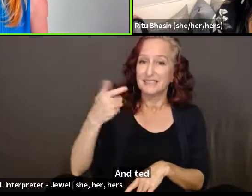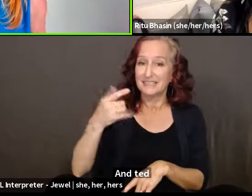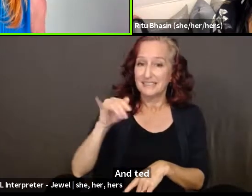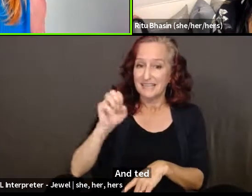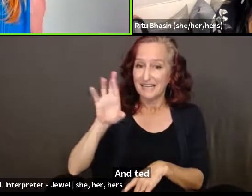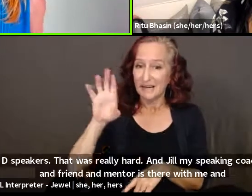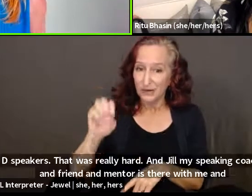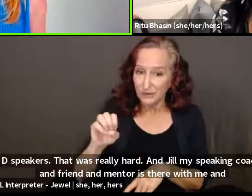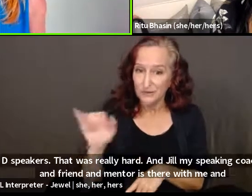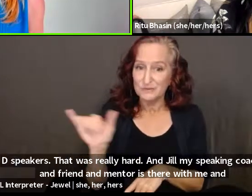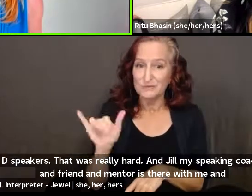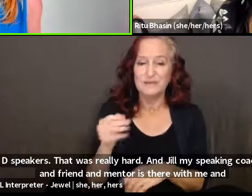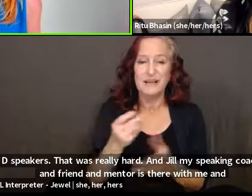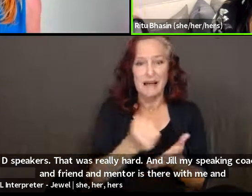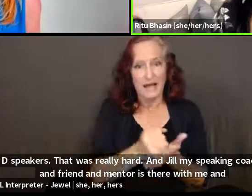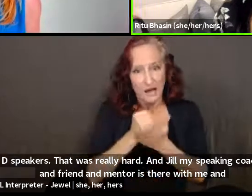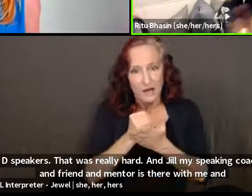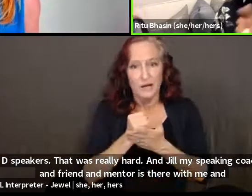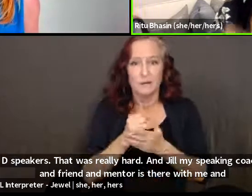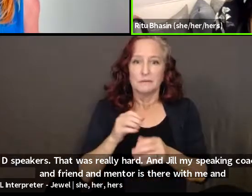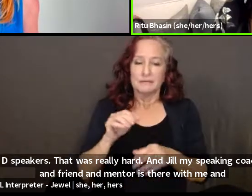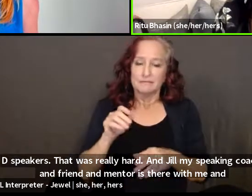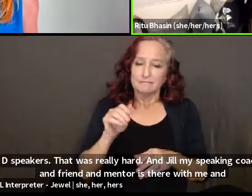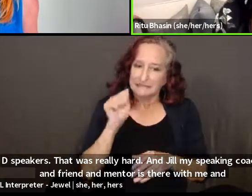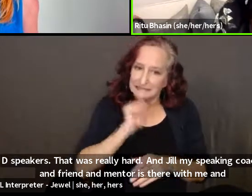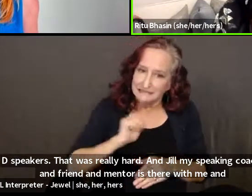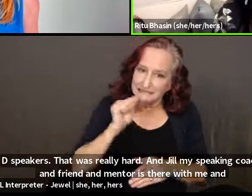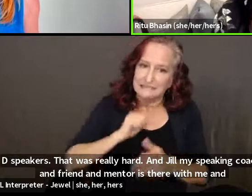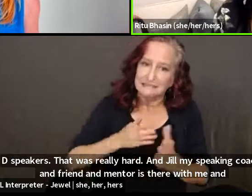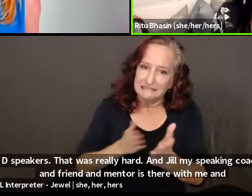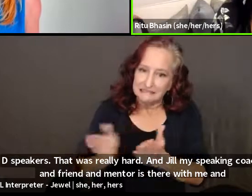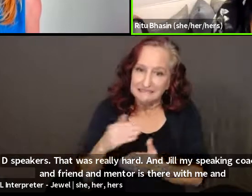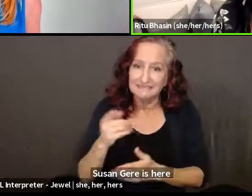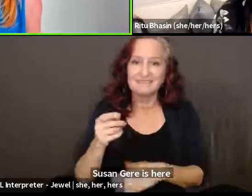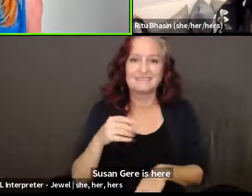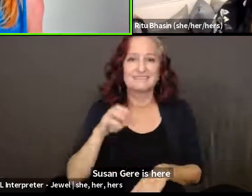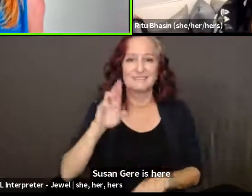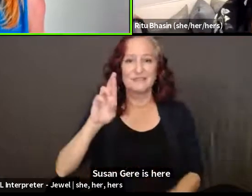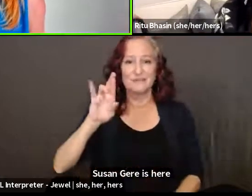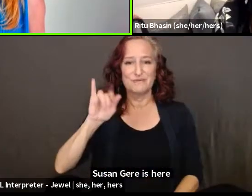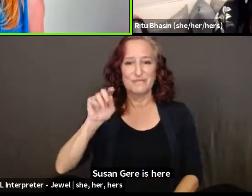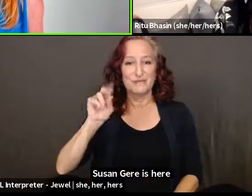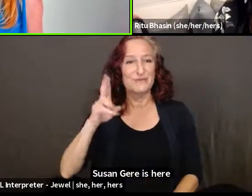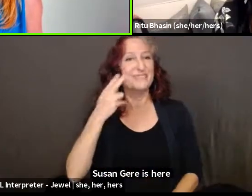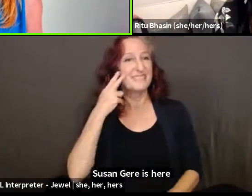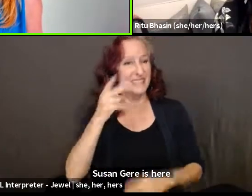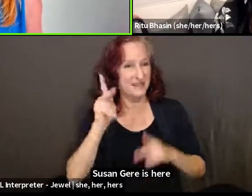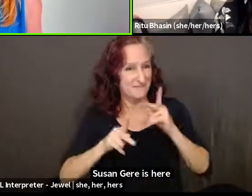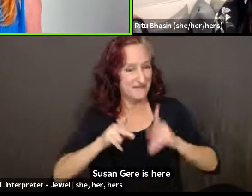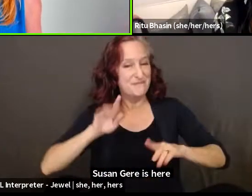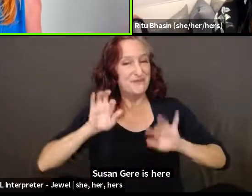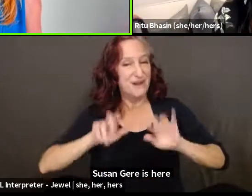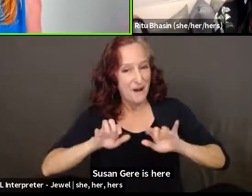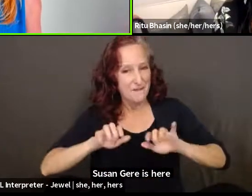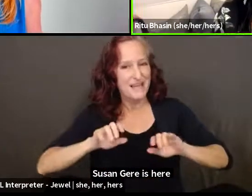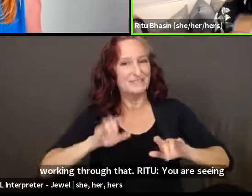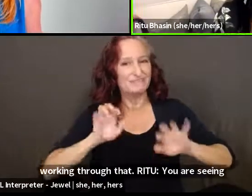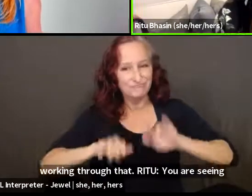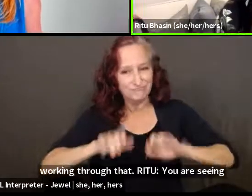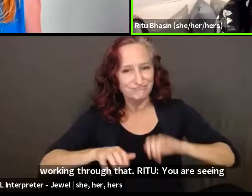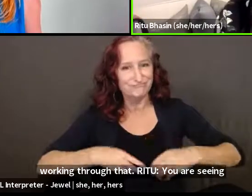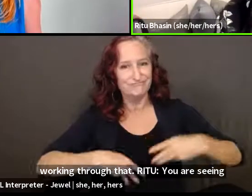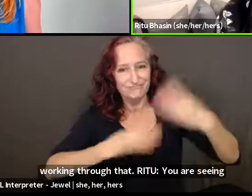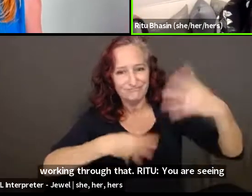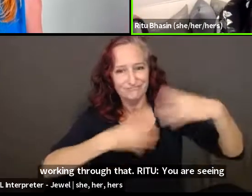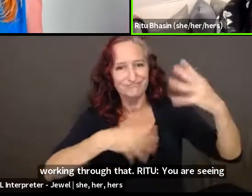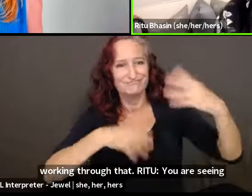working me through that. So true. I mean, you're seeing all of the comments in the board. You and I talked about this earlier,